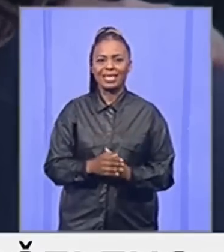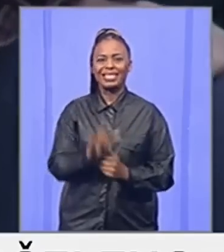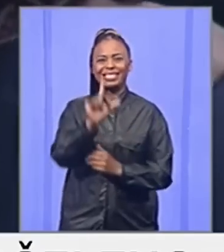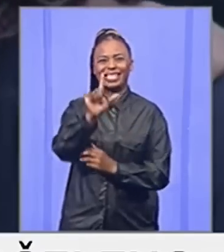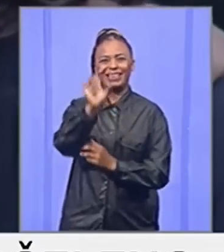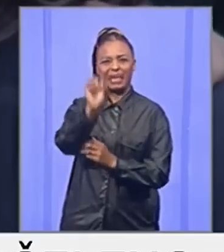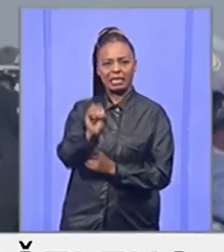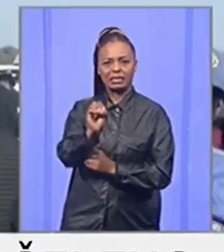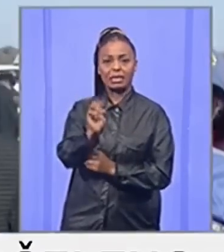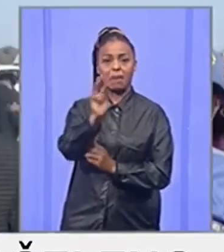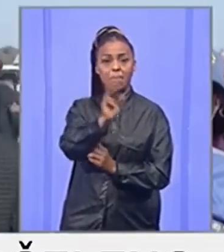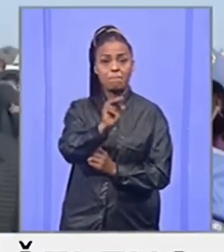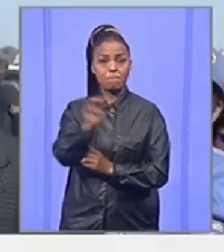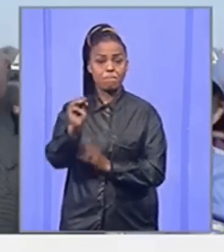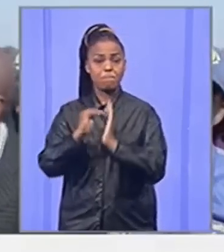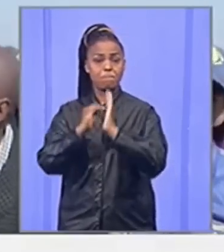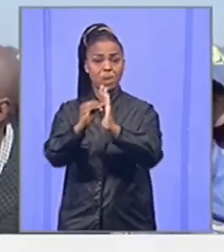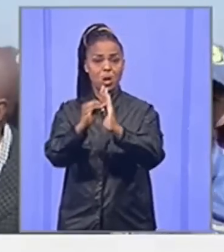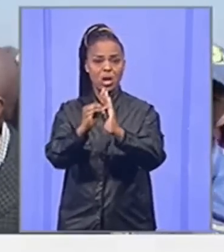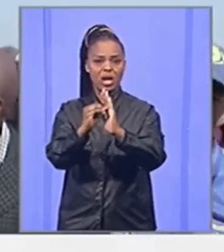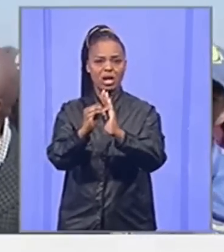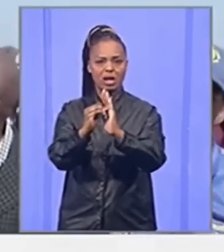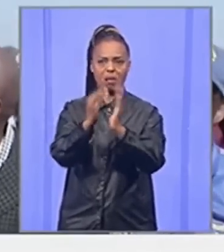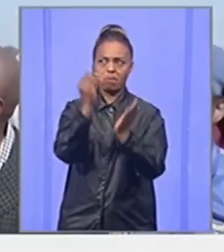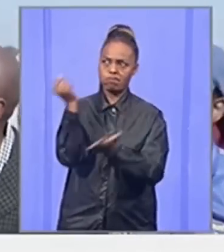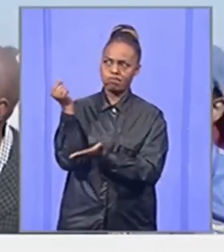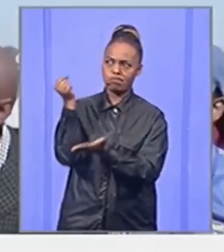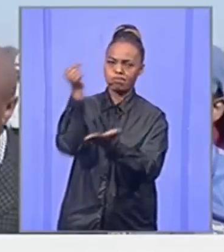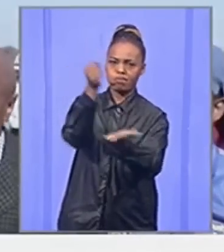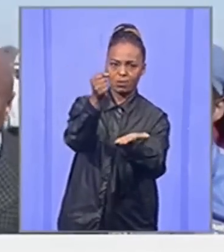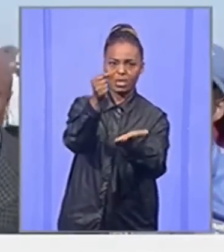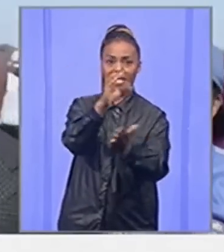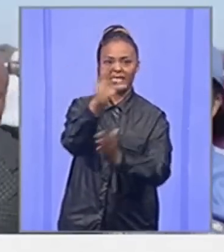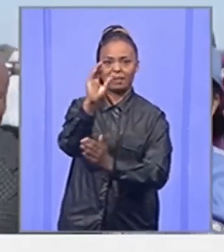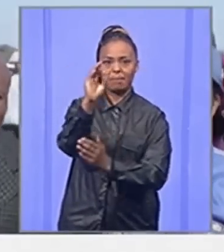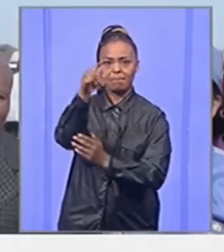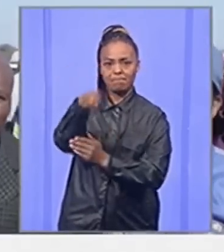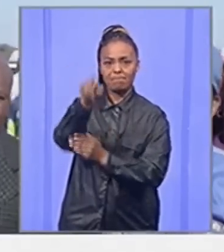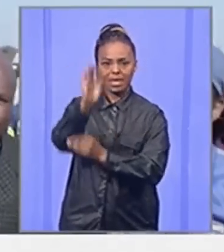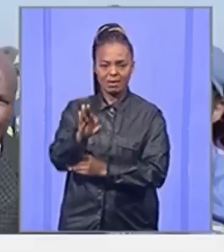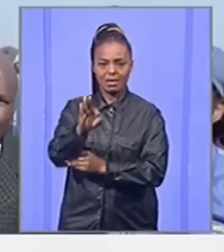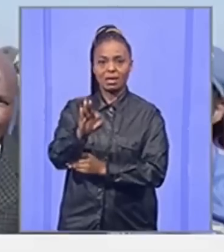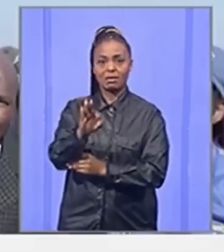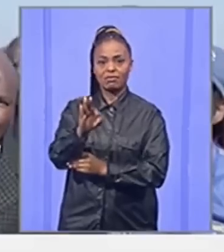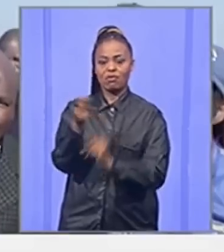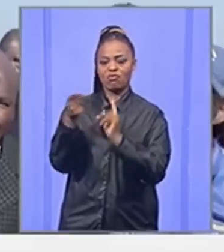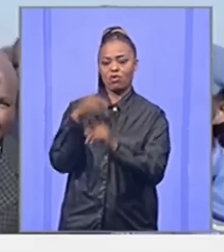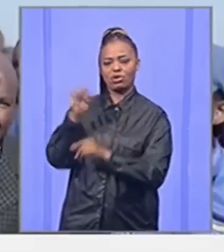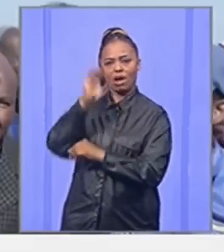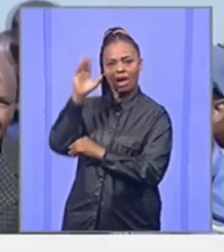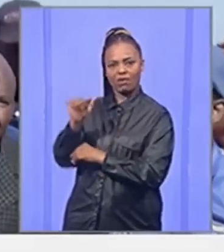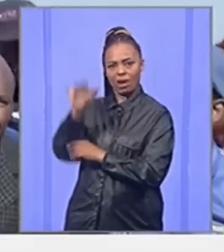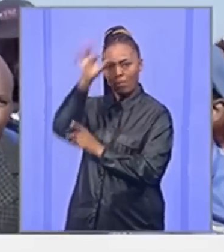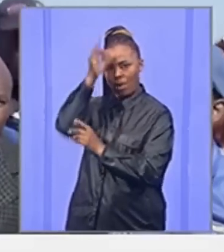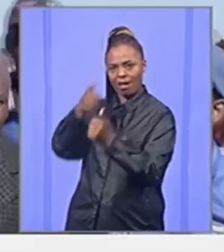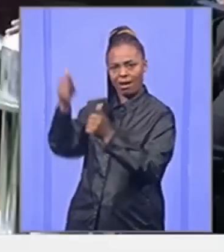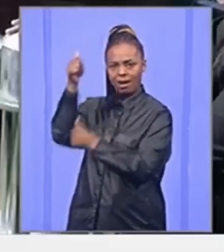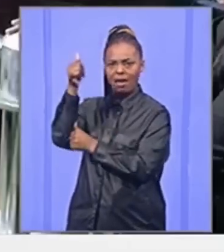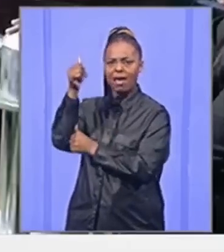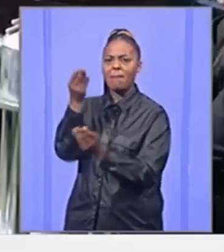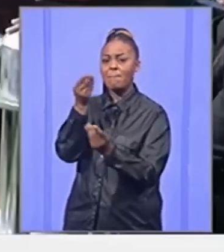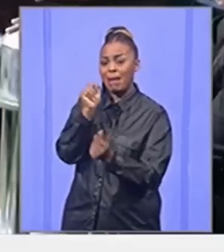e re fileng CPF re le South African Police Service e tlo ba thusa ka mekgwa e